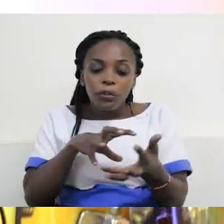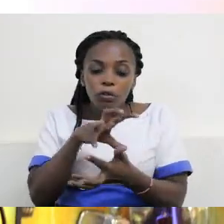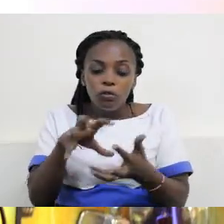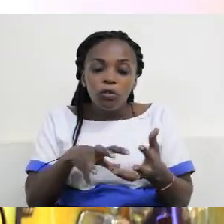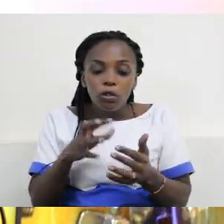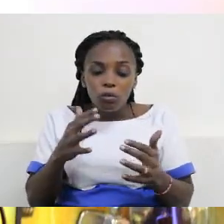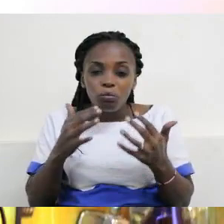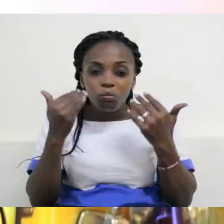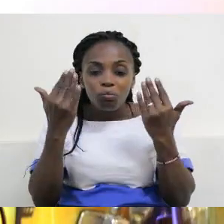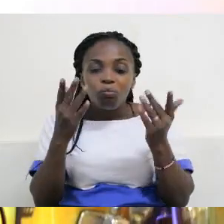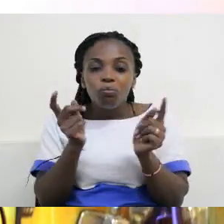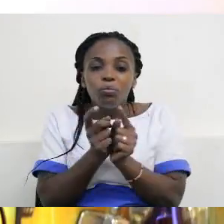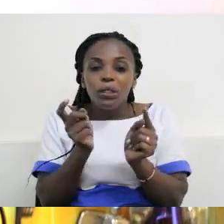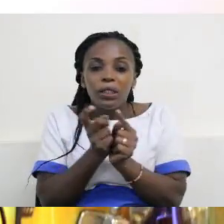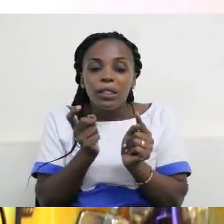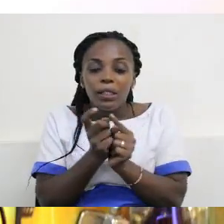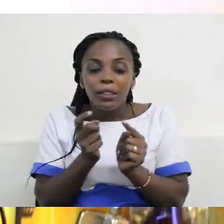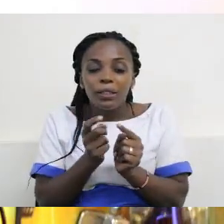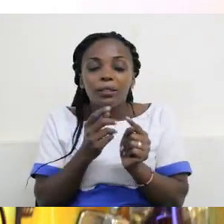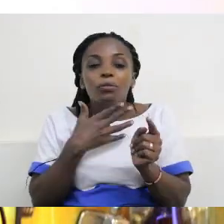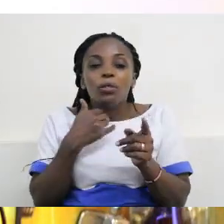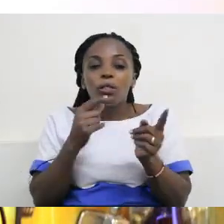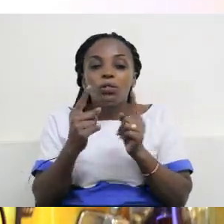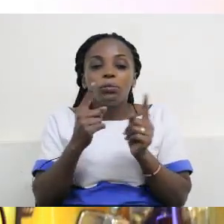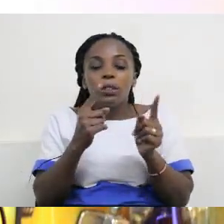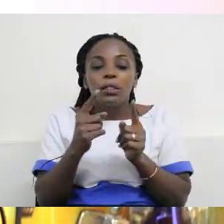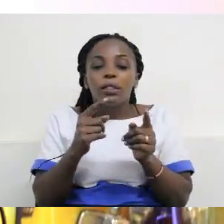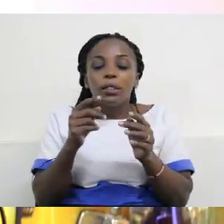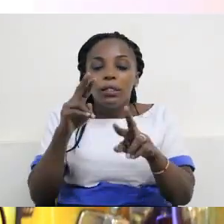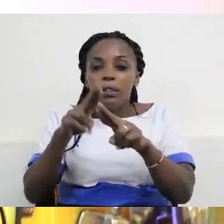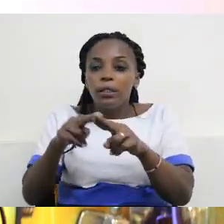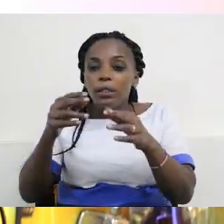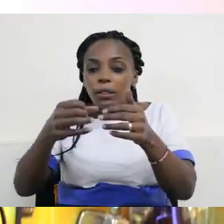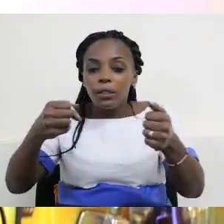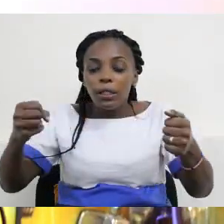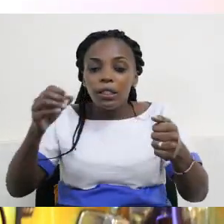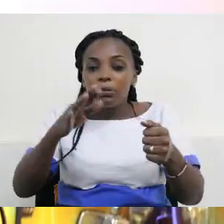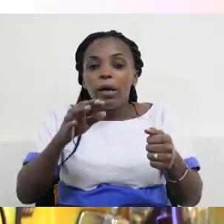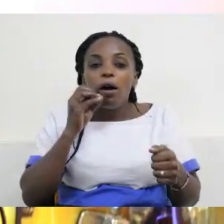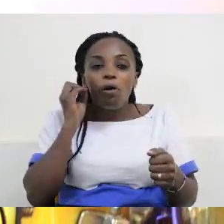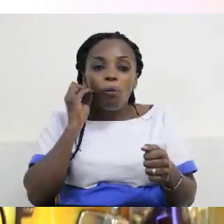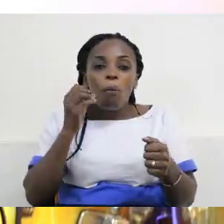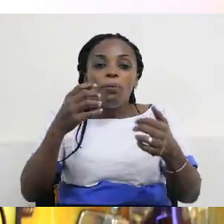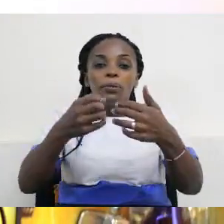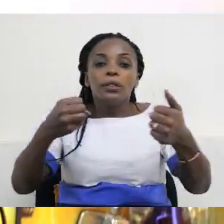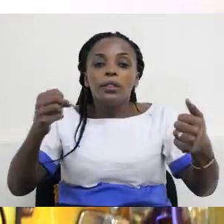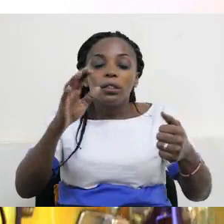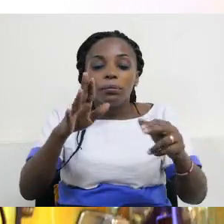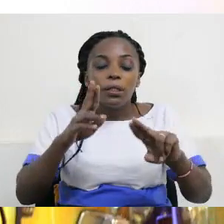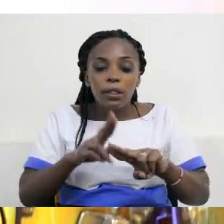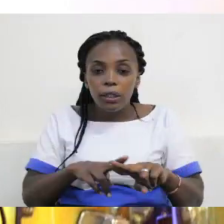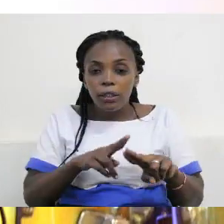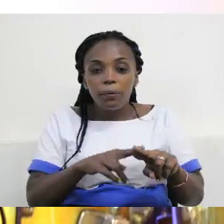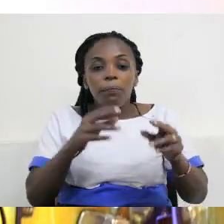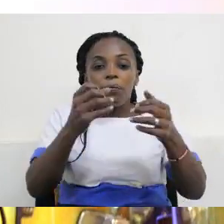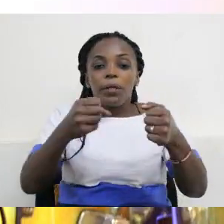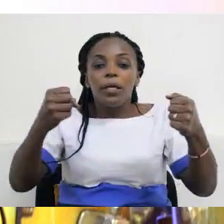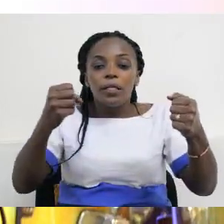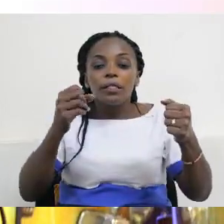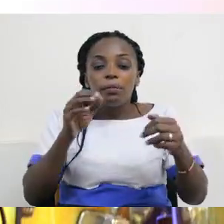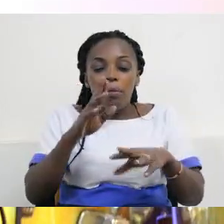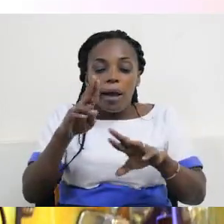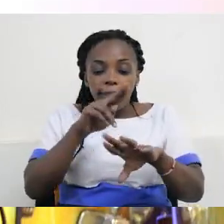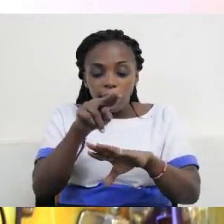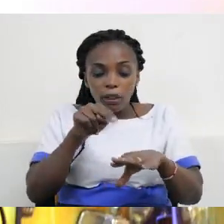rage, bitterness want to speak. They are sitting at the gates of your home, the gates of our city, the gates of our nation,